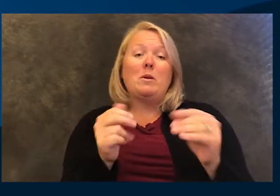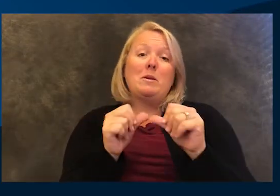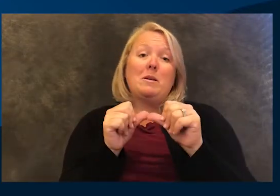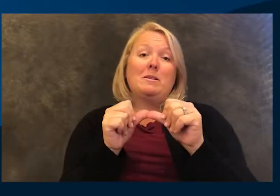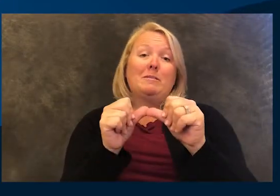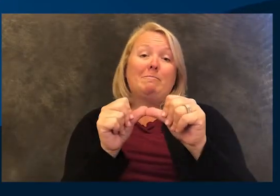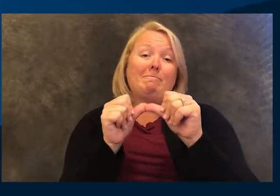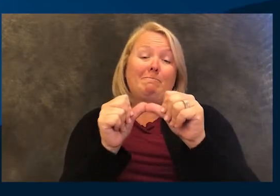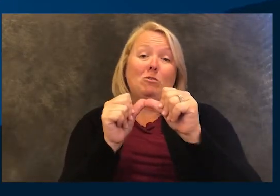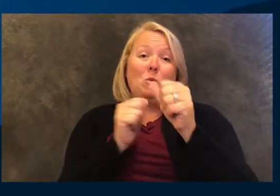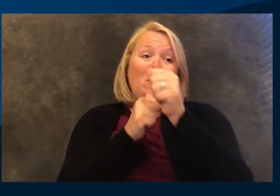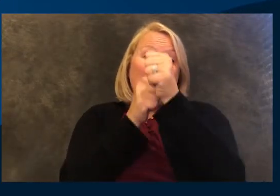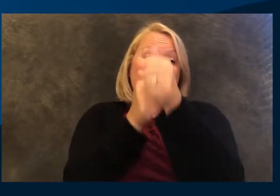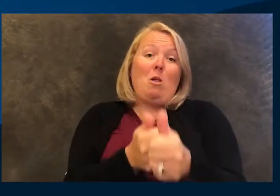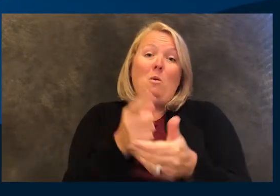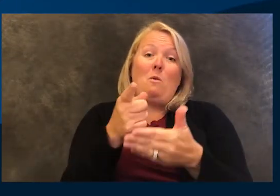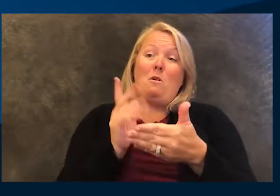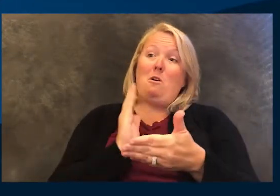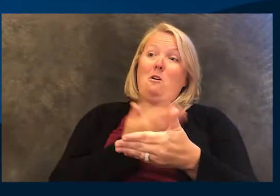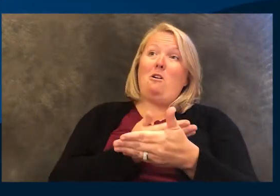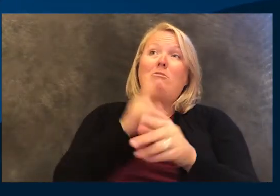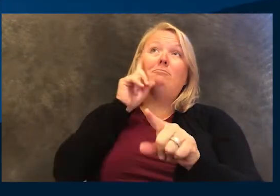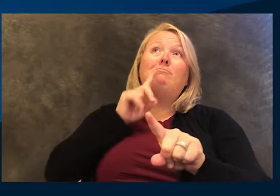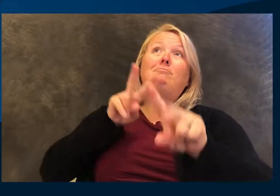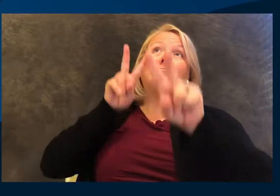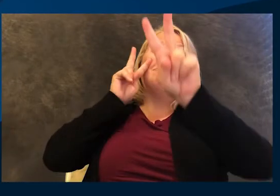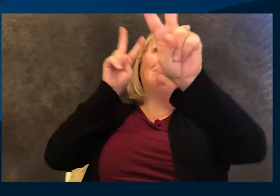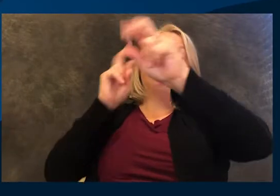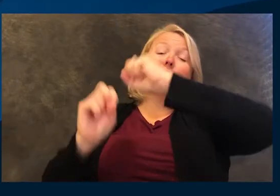by the principles that have served as our foundation throughout the pandemic.